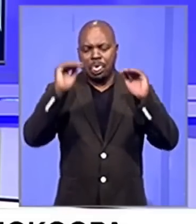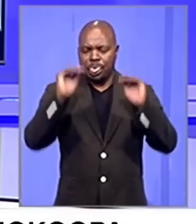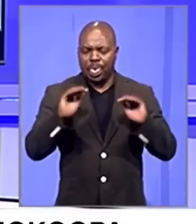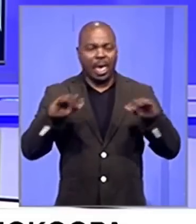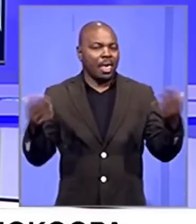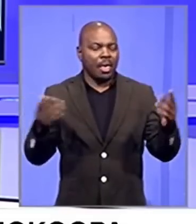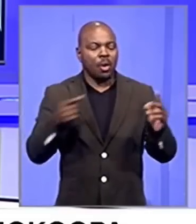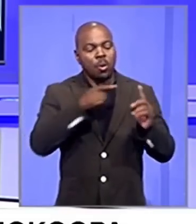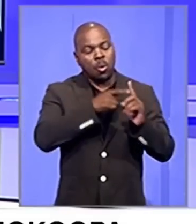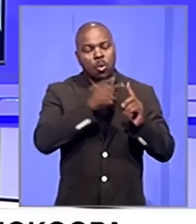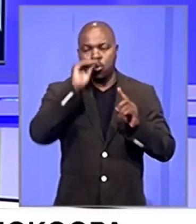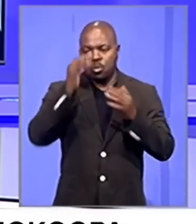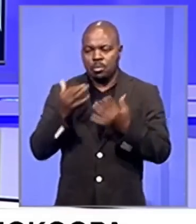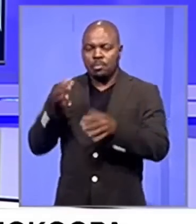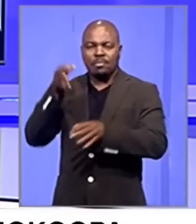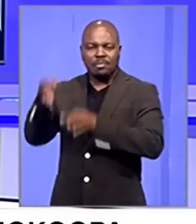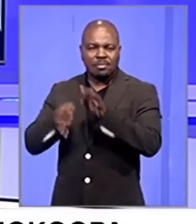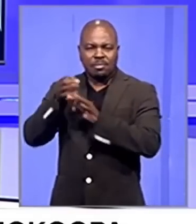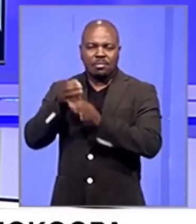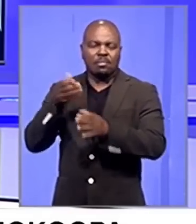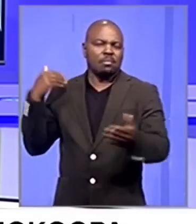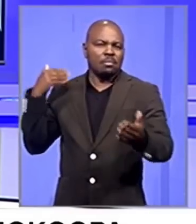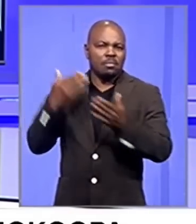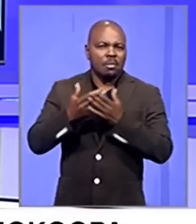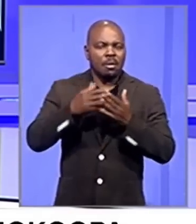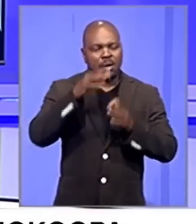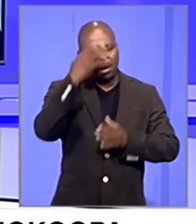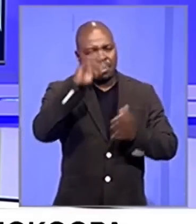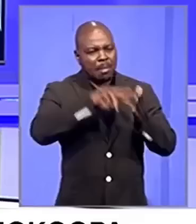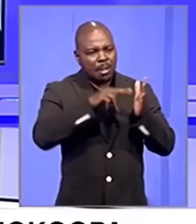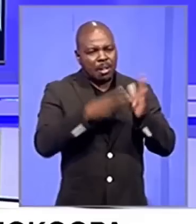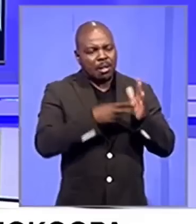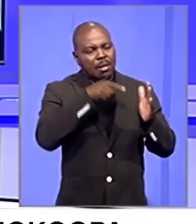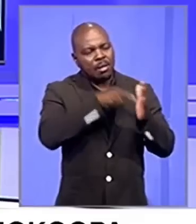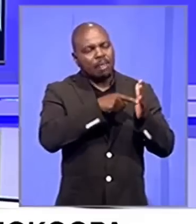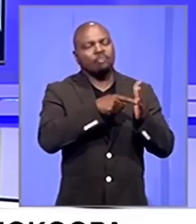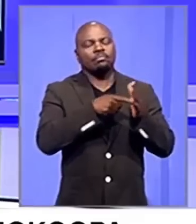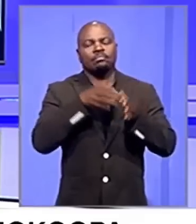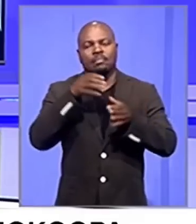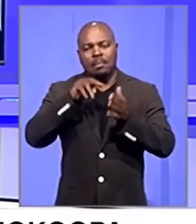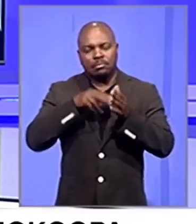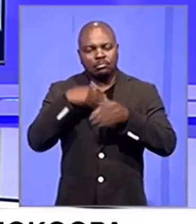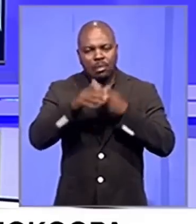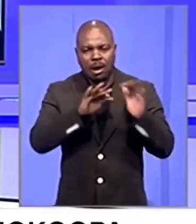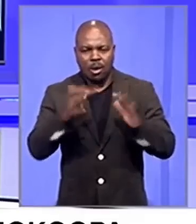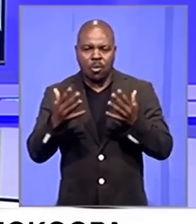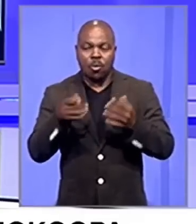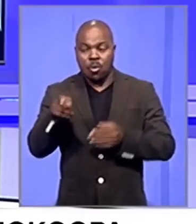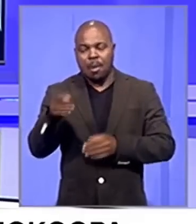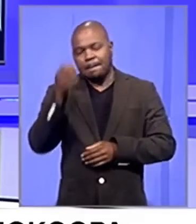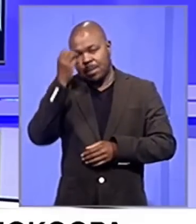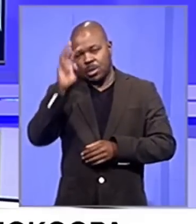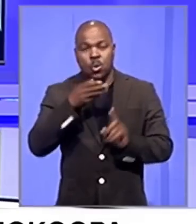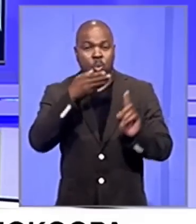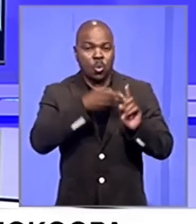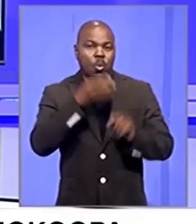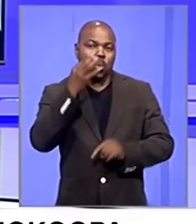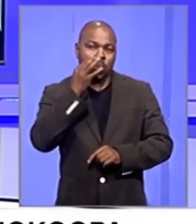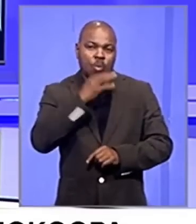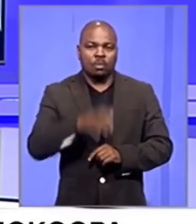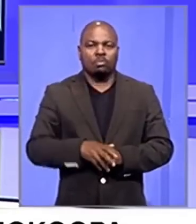ka ga kgatelopele e dirilweng mo tiragatsong ya leano la puso la energy kwa Pretoria gompieno. Ramokgopa a re kgaolo